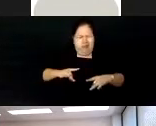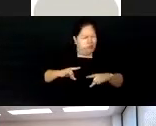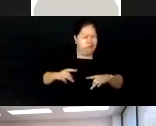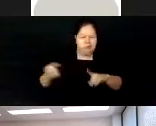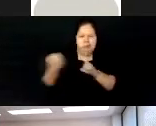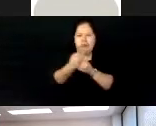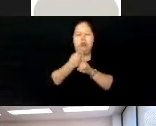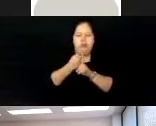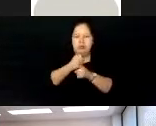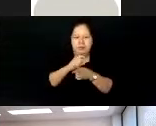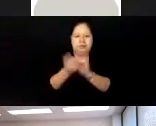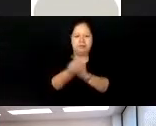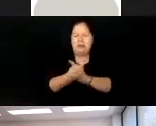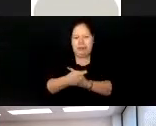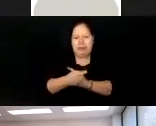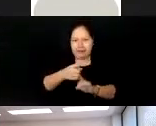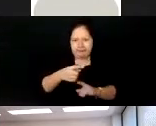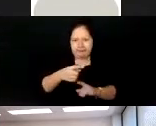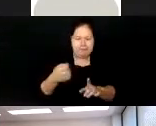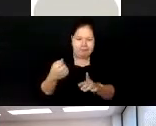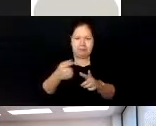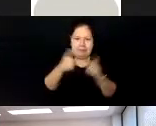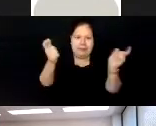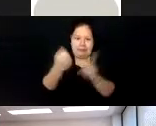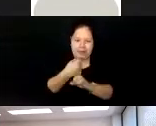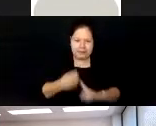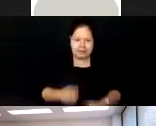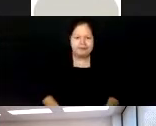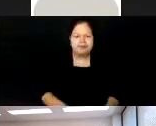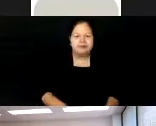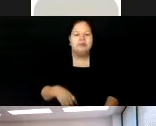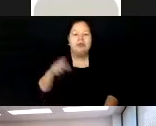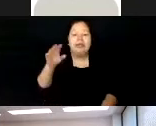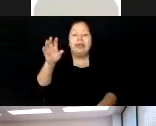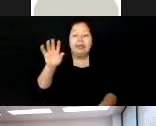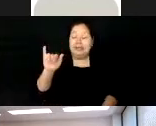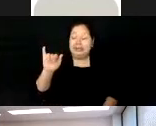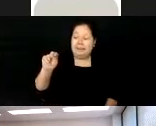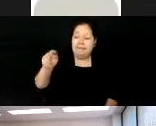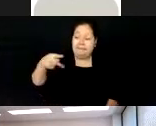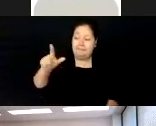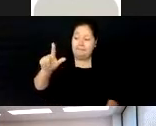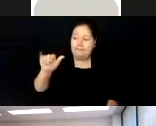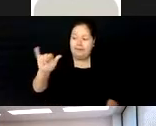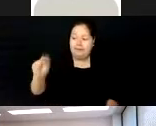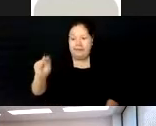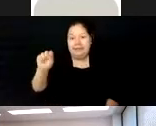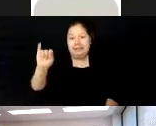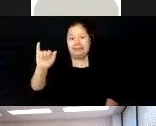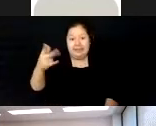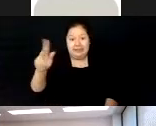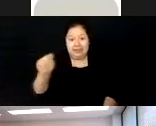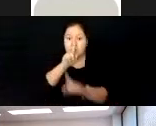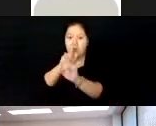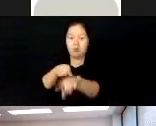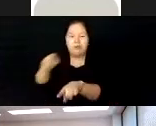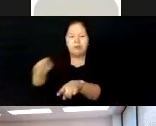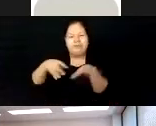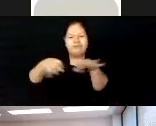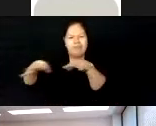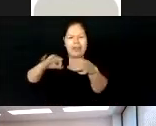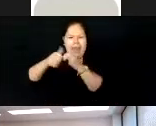report, colonization was justified through the creation and perpetuation of racist beliefs about the inherent